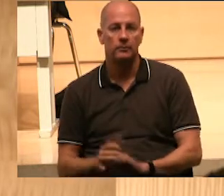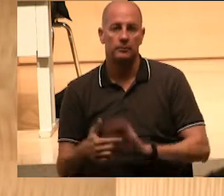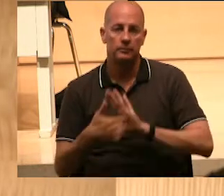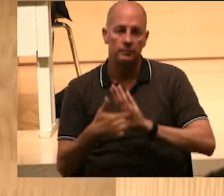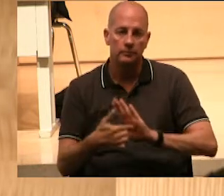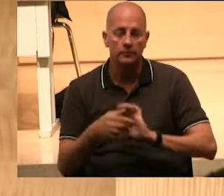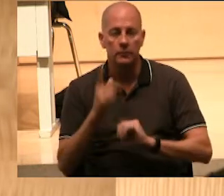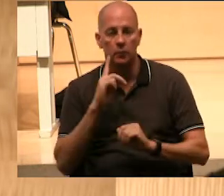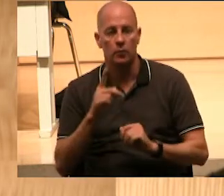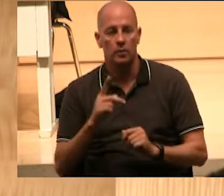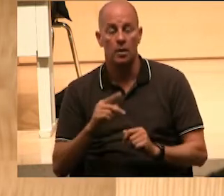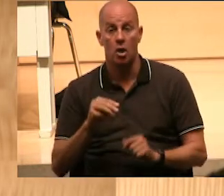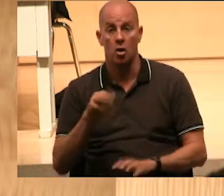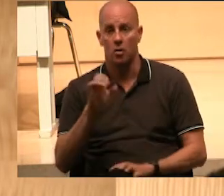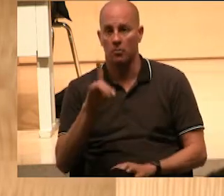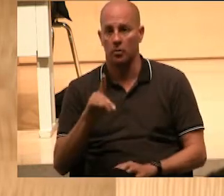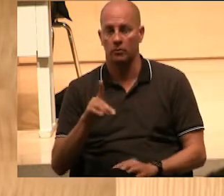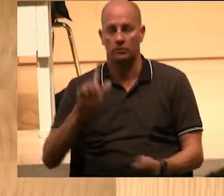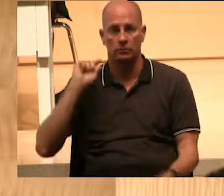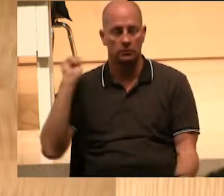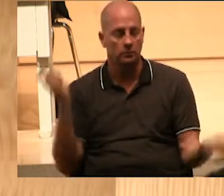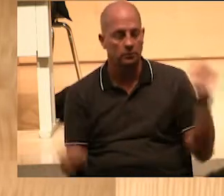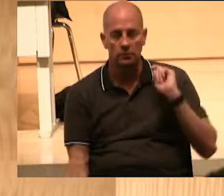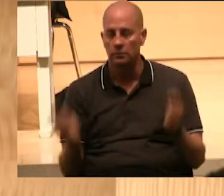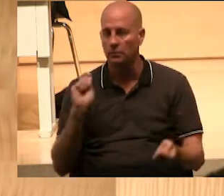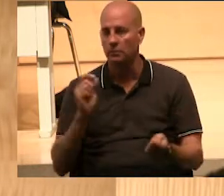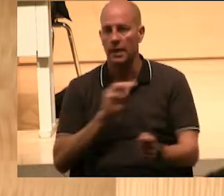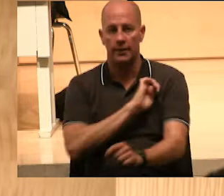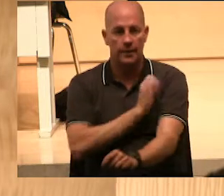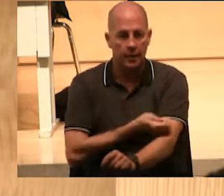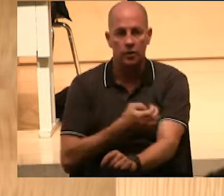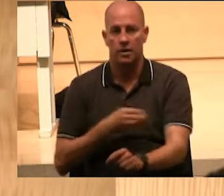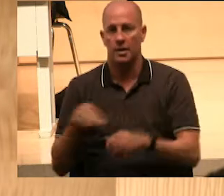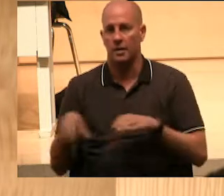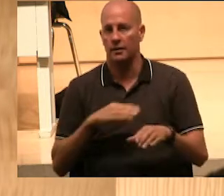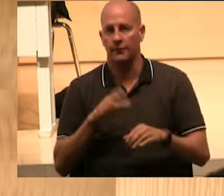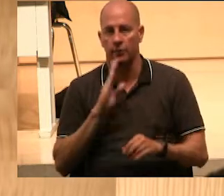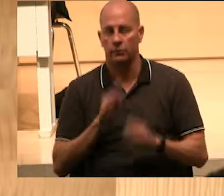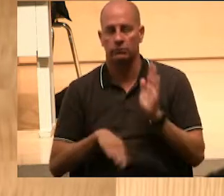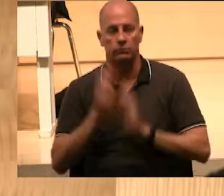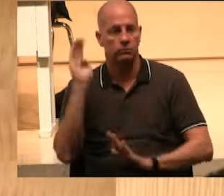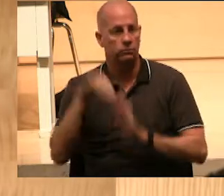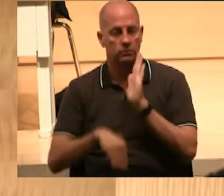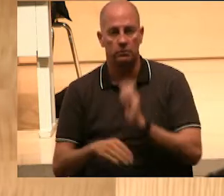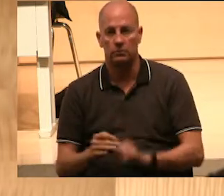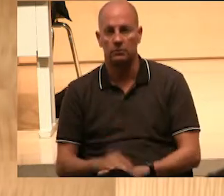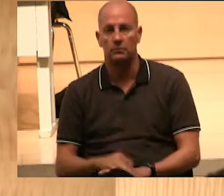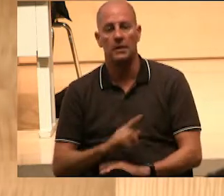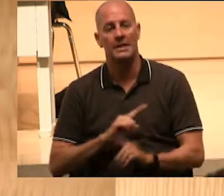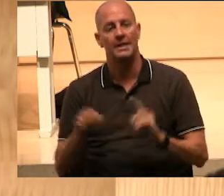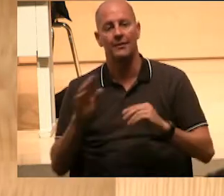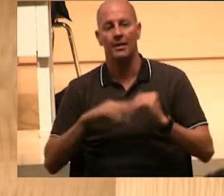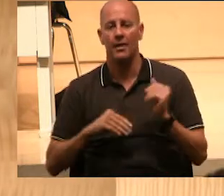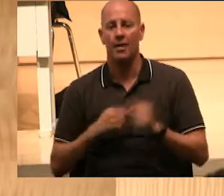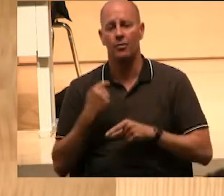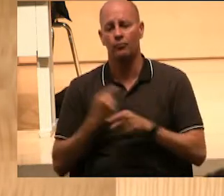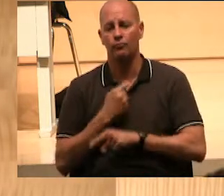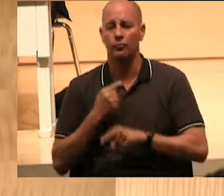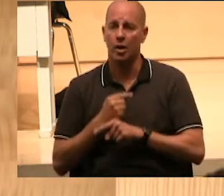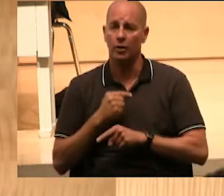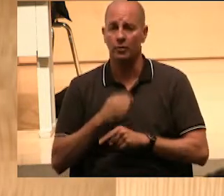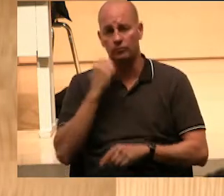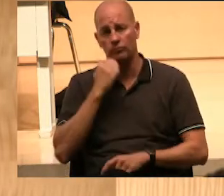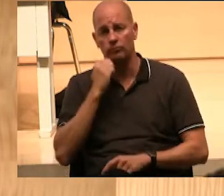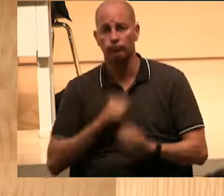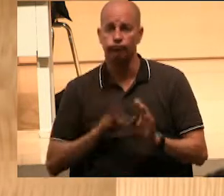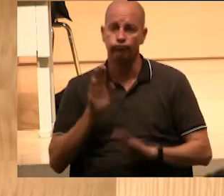dramatic shifts in mood and energy and activity levels that really impair someone's functioning. So this is different from the normal ups and downs that we can have